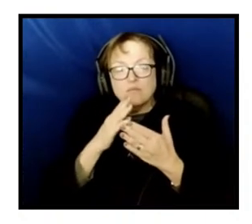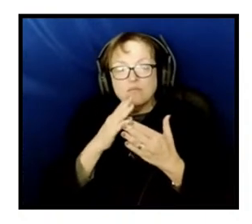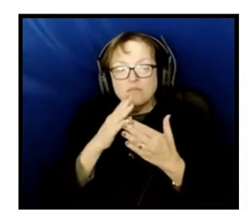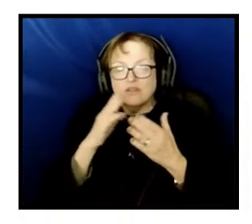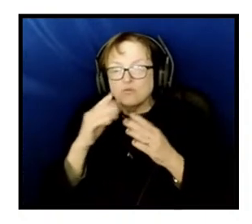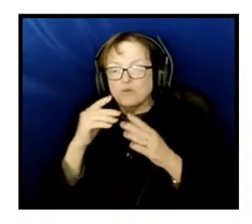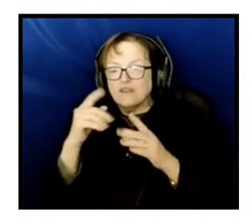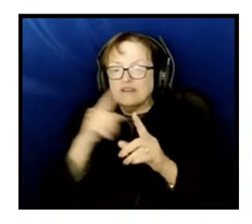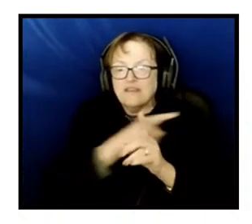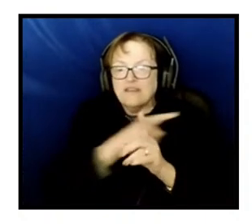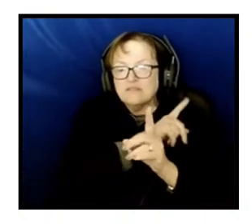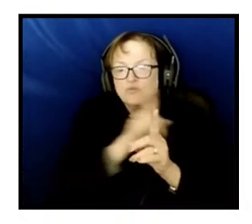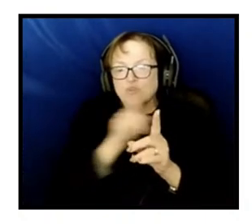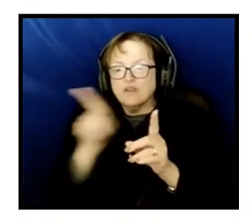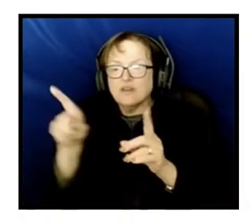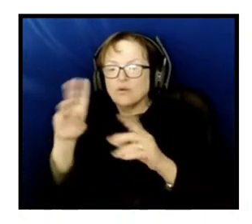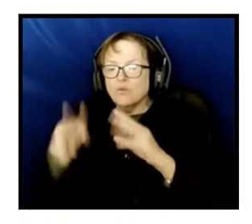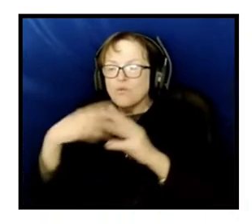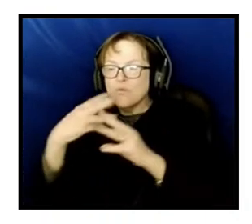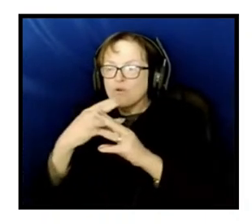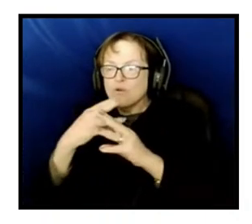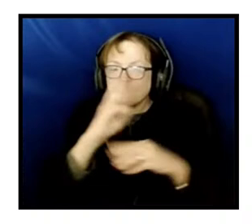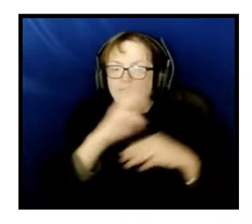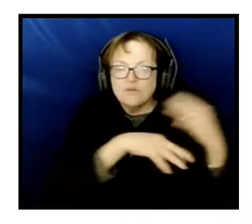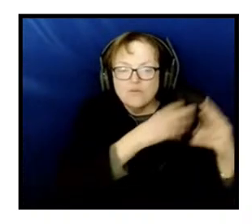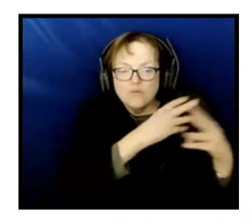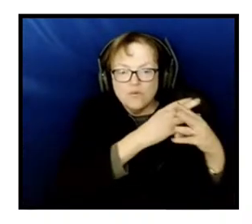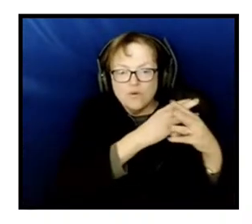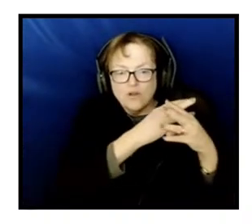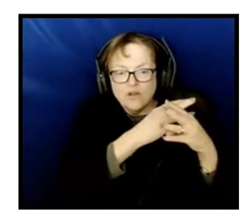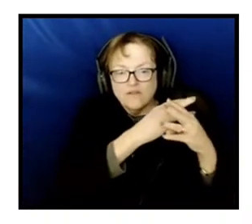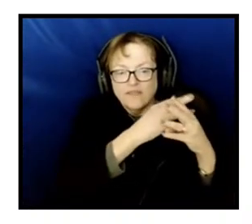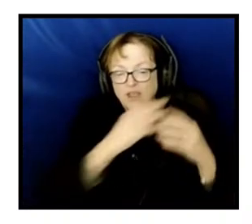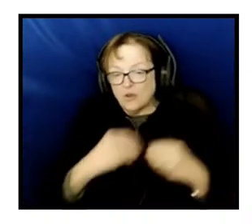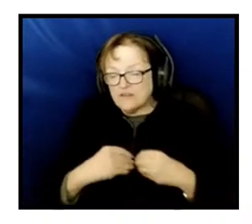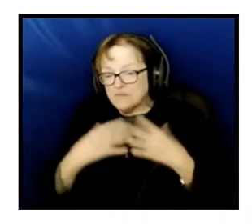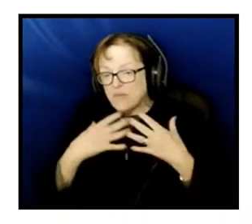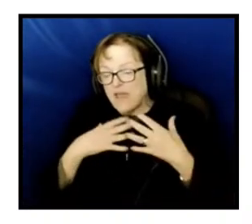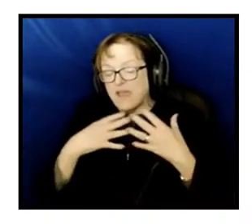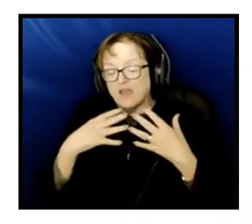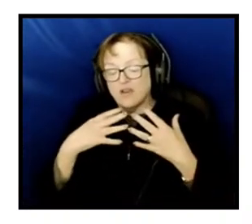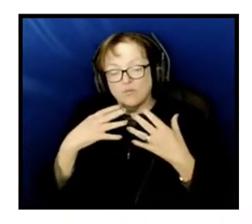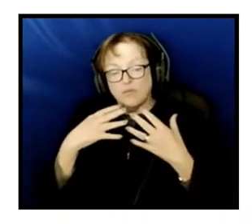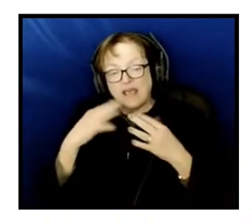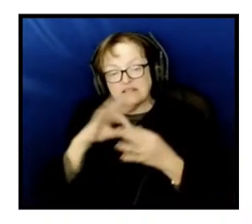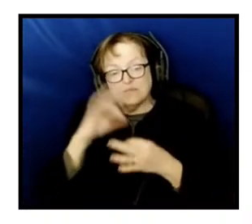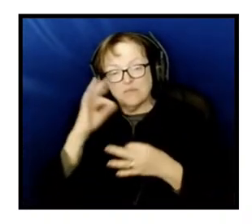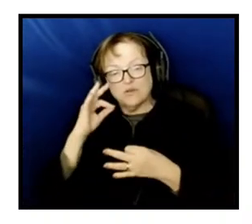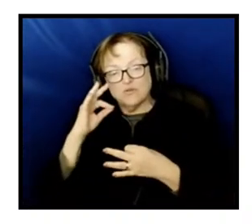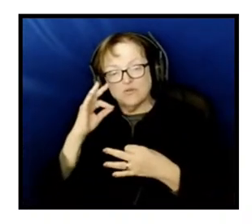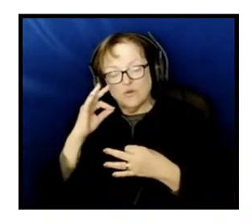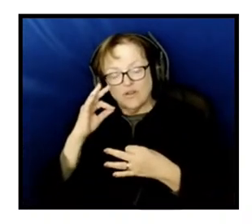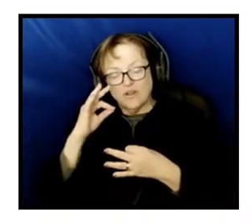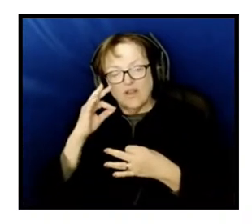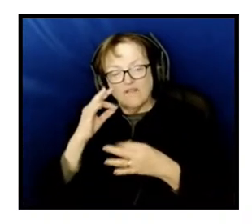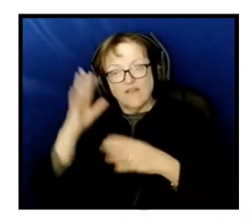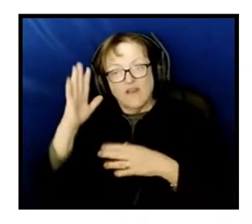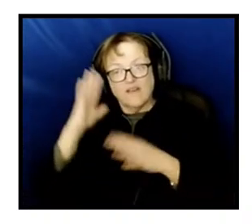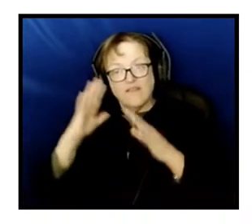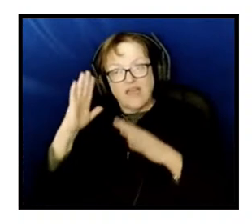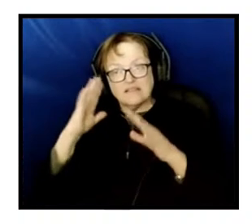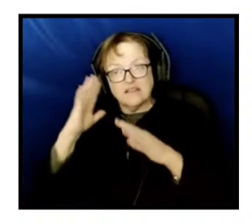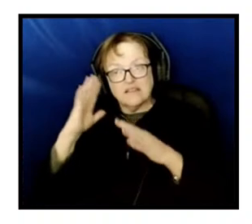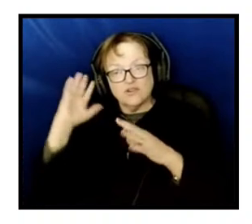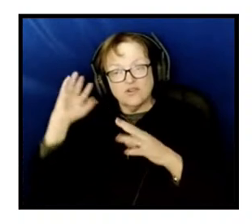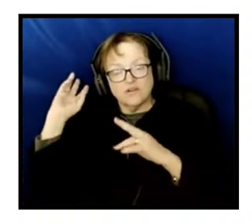disparate worlds. They are inspired by the spiritual technology of their ancestors and have utilized